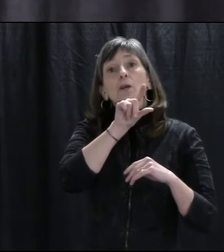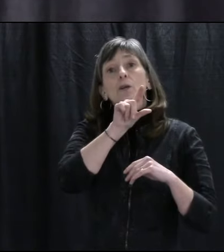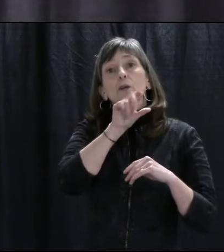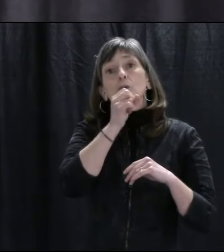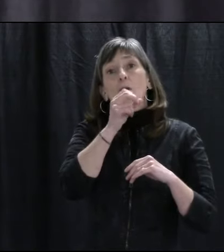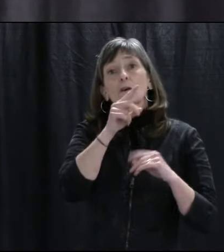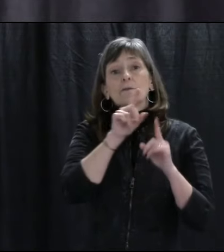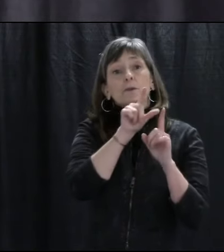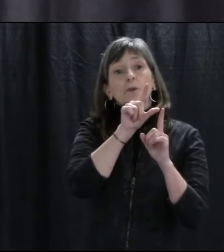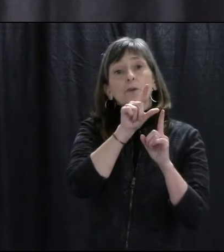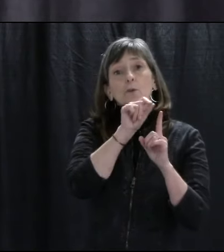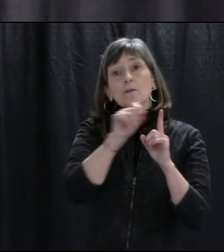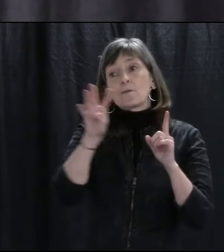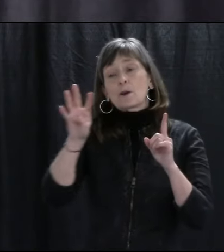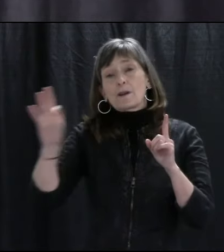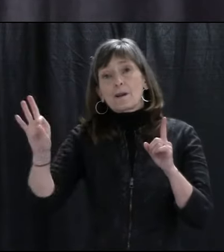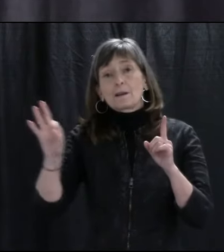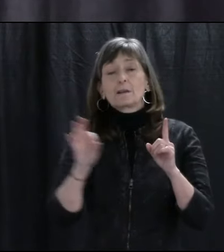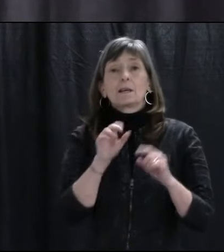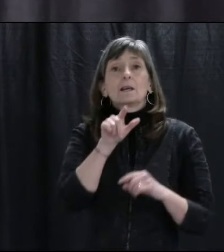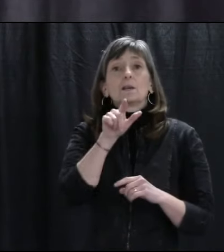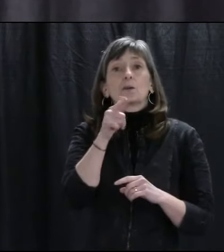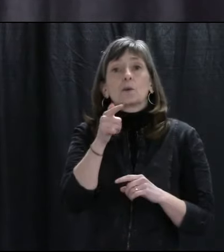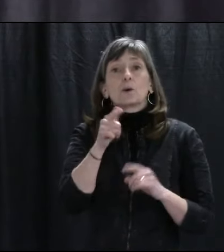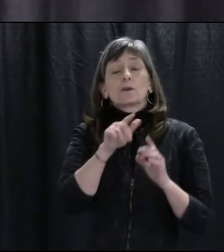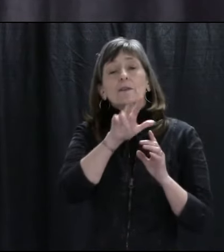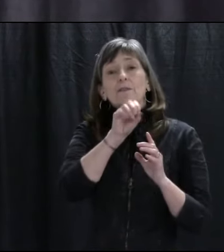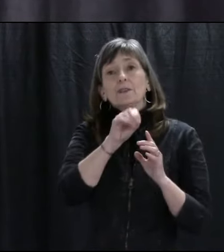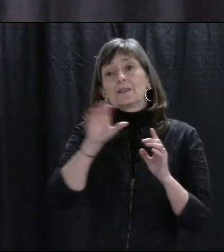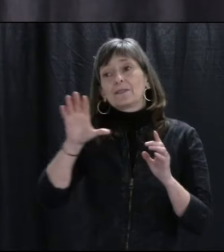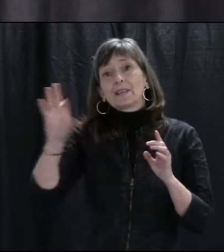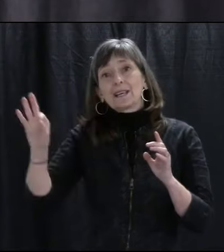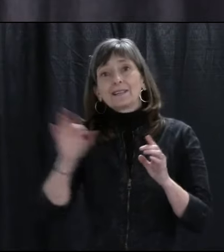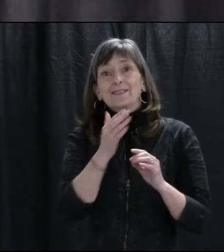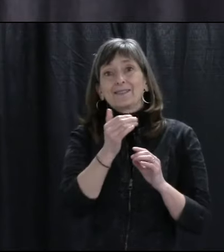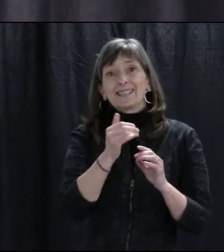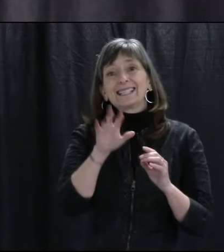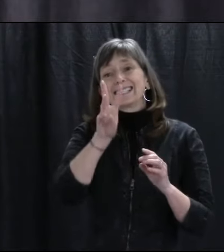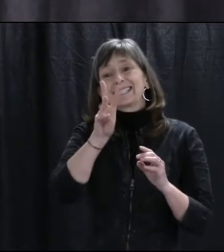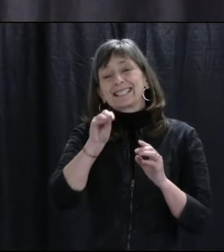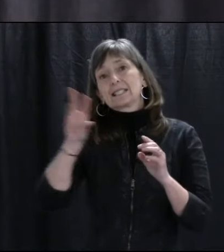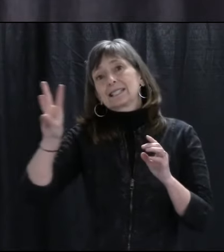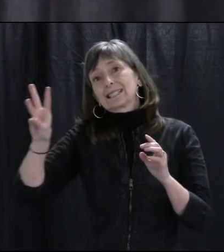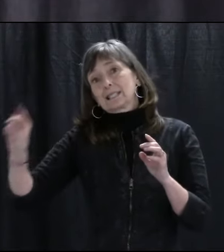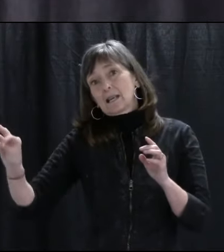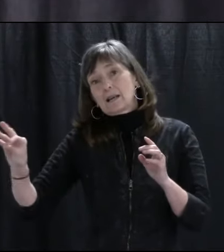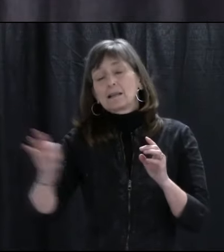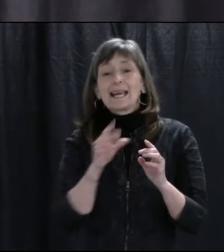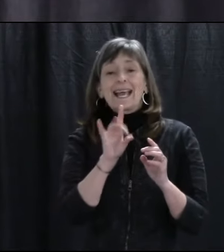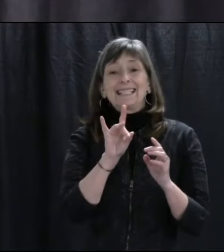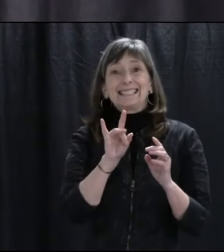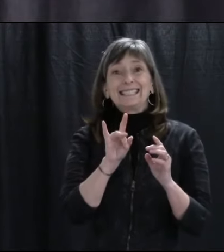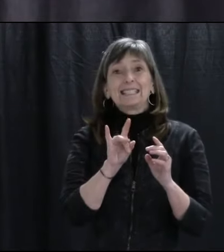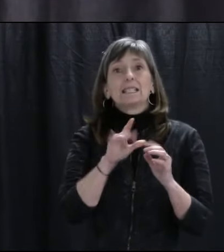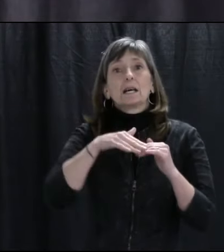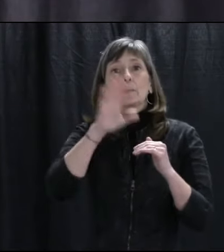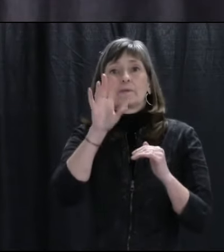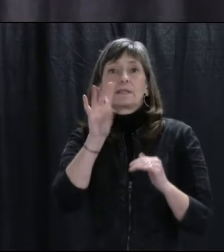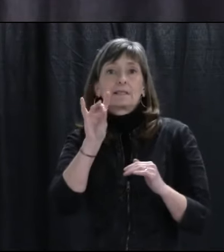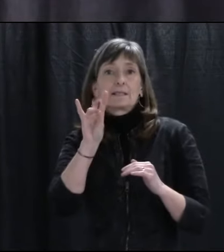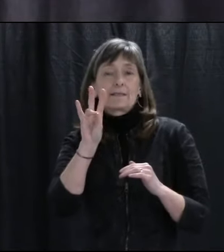49, 21 between 50 and 59, 15 between 60 and 69, and 18 above